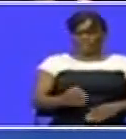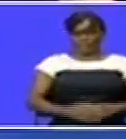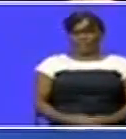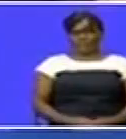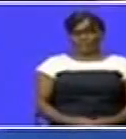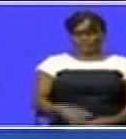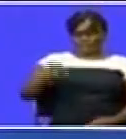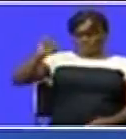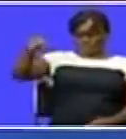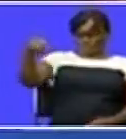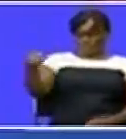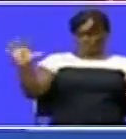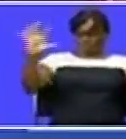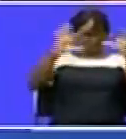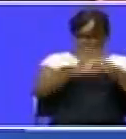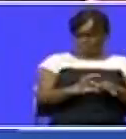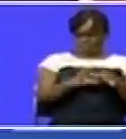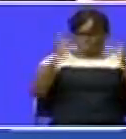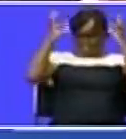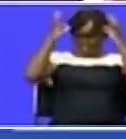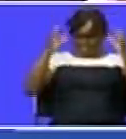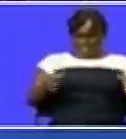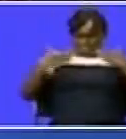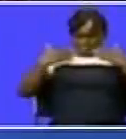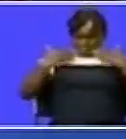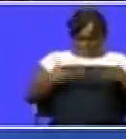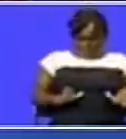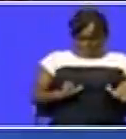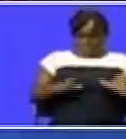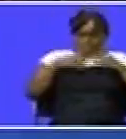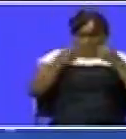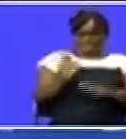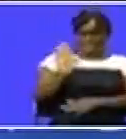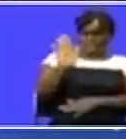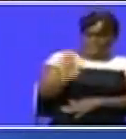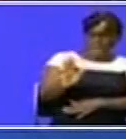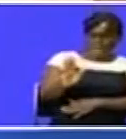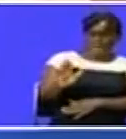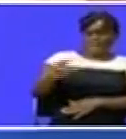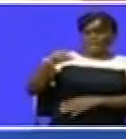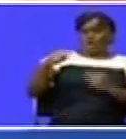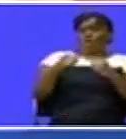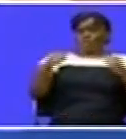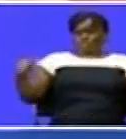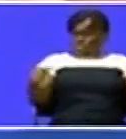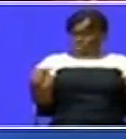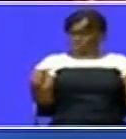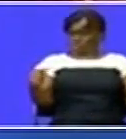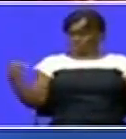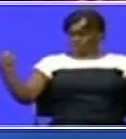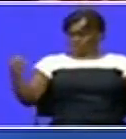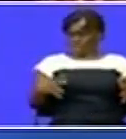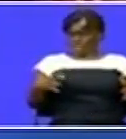The ruling Jubilee Alliance seems to have decided it's time to give the opposition response in what clearly appears to